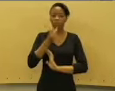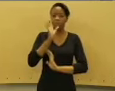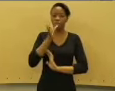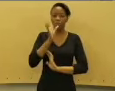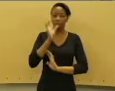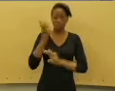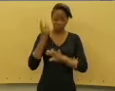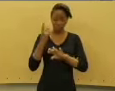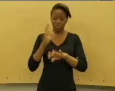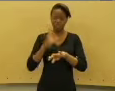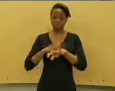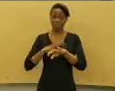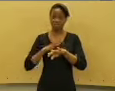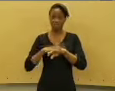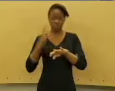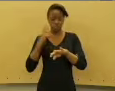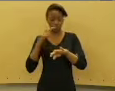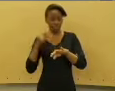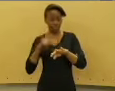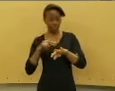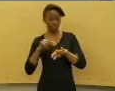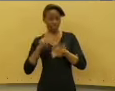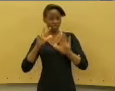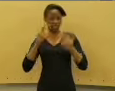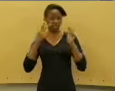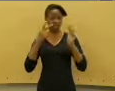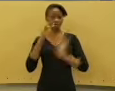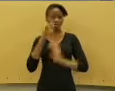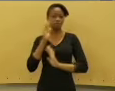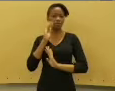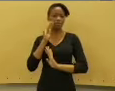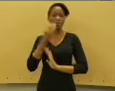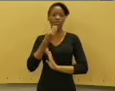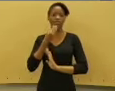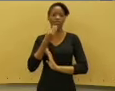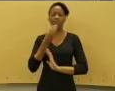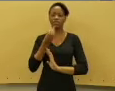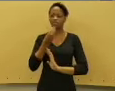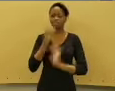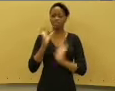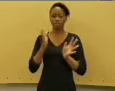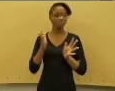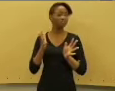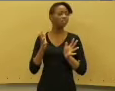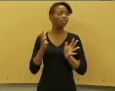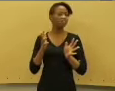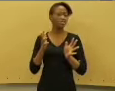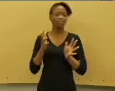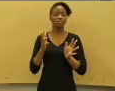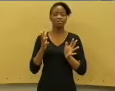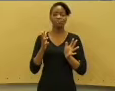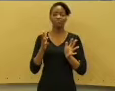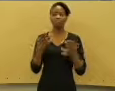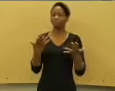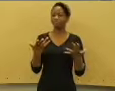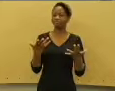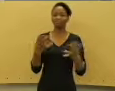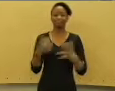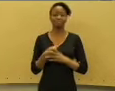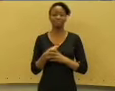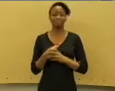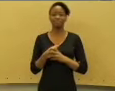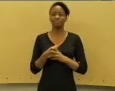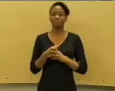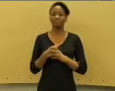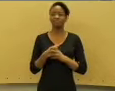at the time. I had breakfast at 8 o'clock. It's 10 o'clock, and I haven't had the need to go and clear my bladder. So this is